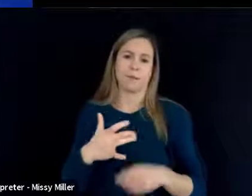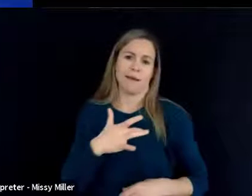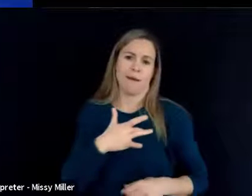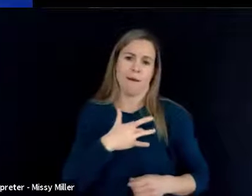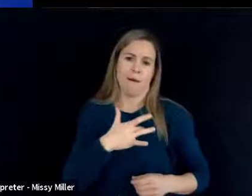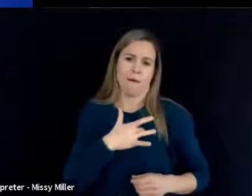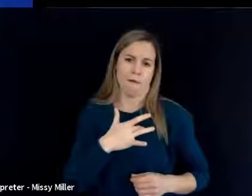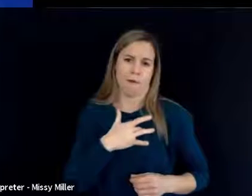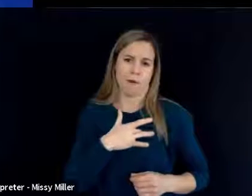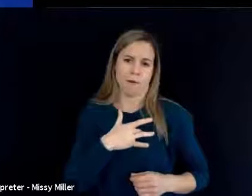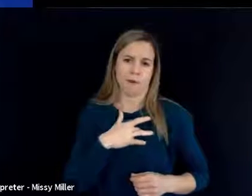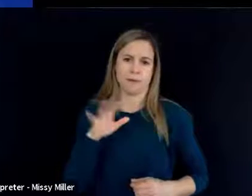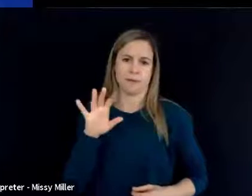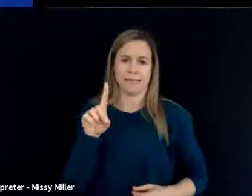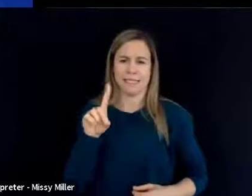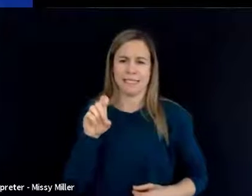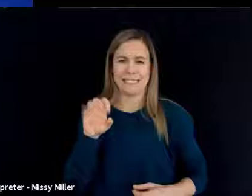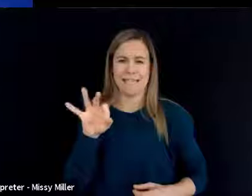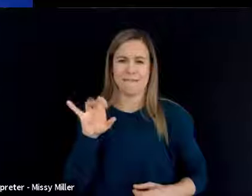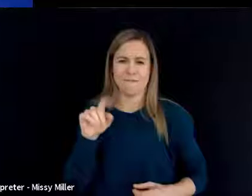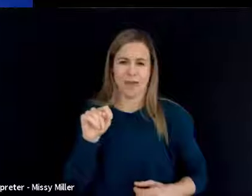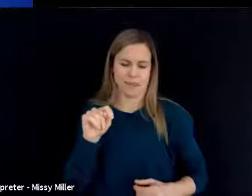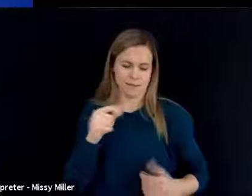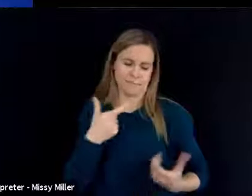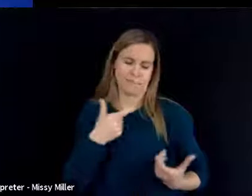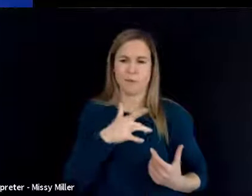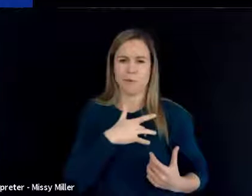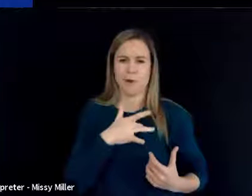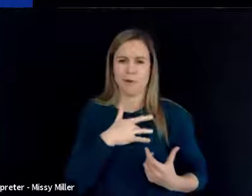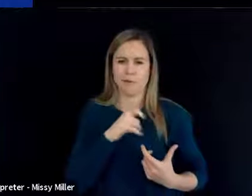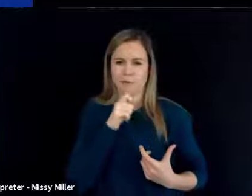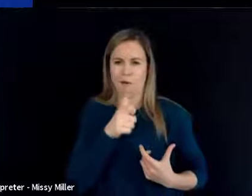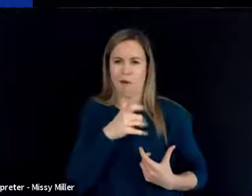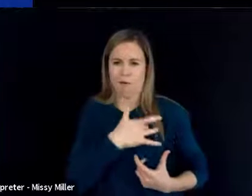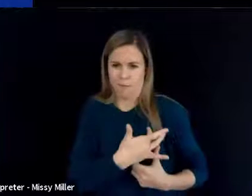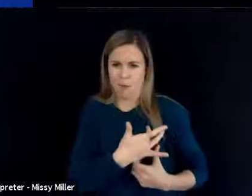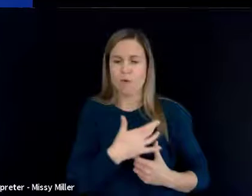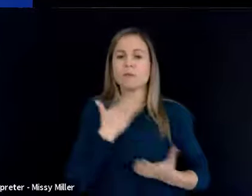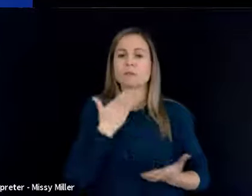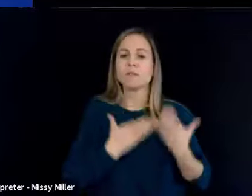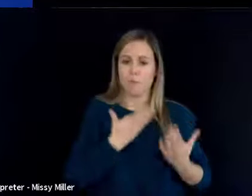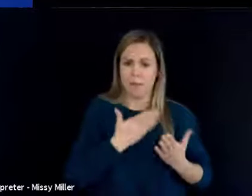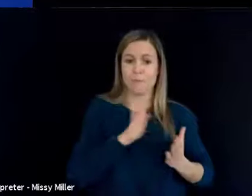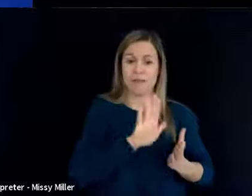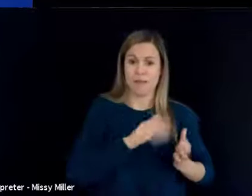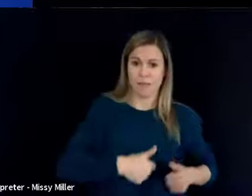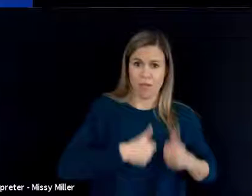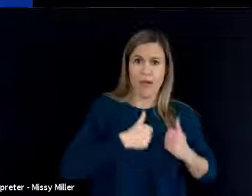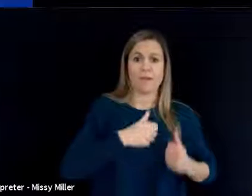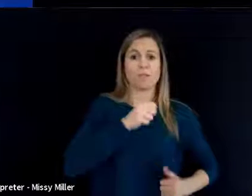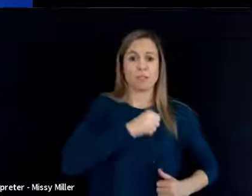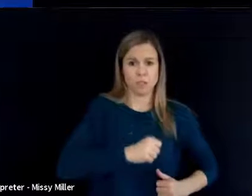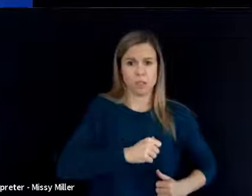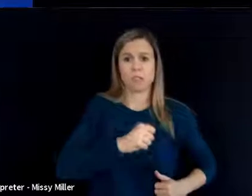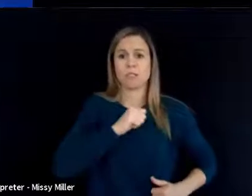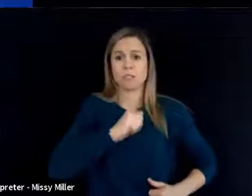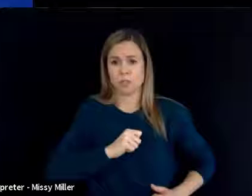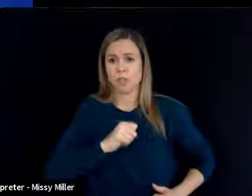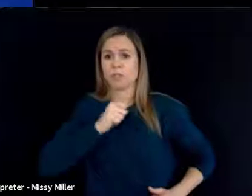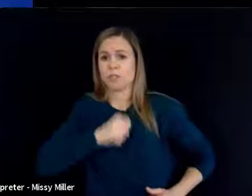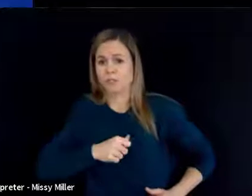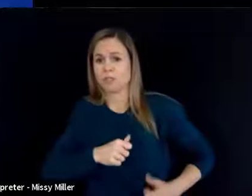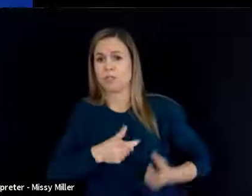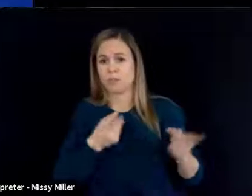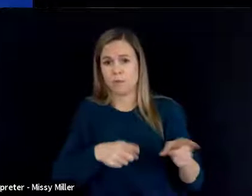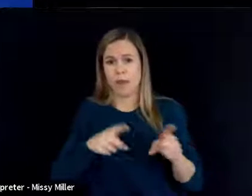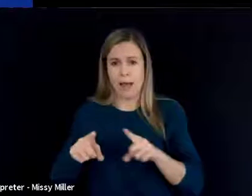we mentioned this earlier. They may have to have multiple surgeries across a long-term basis to help with their heart.